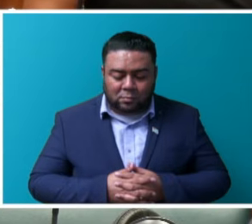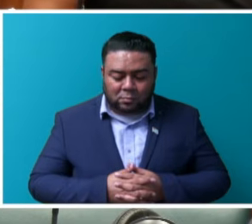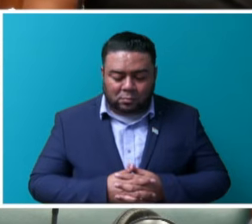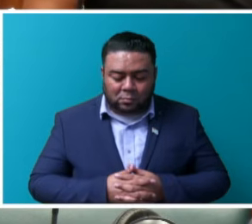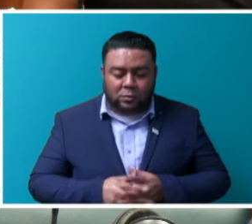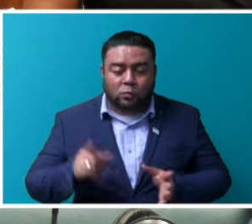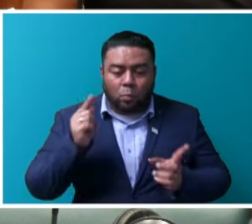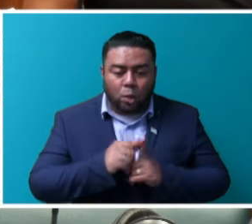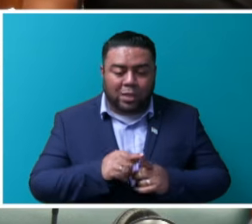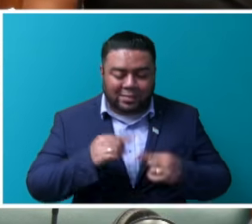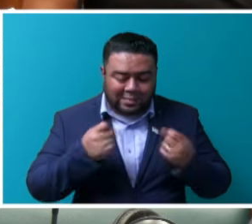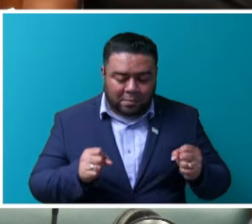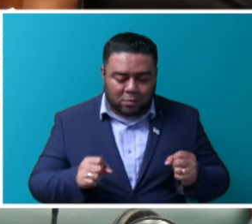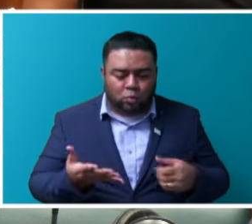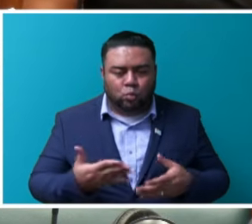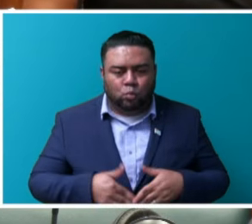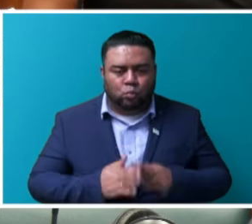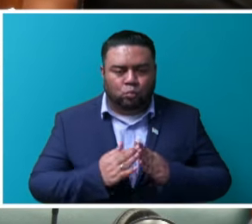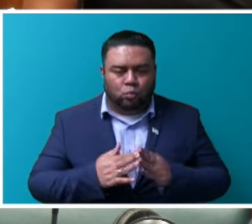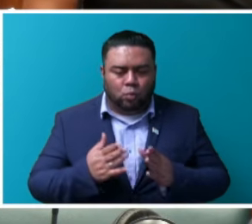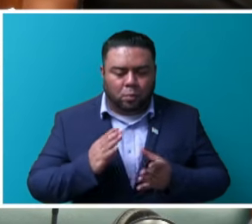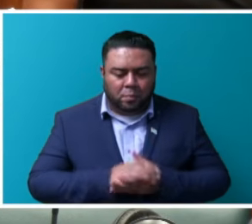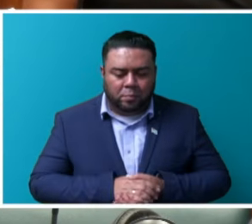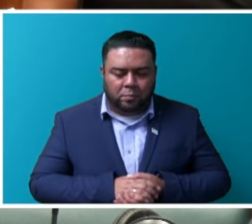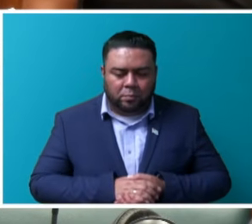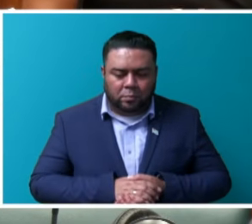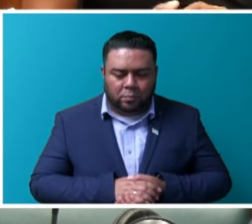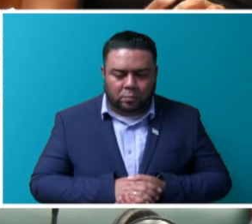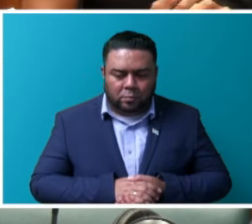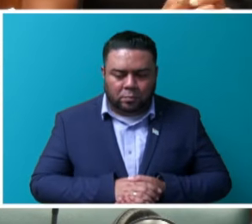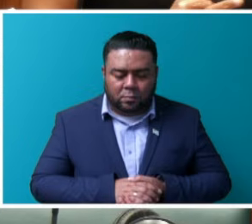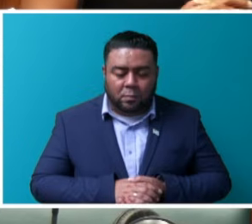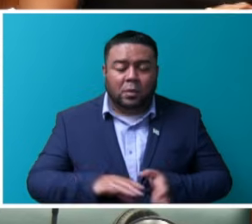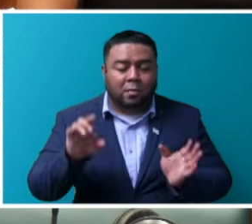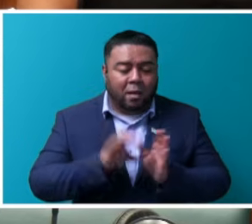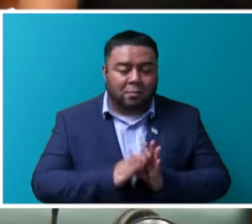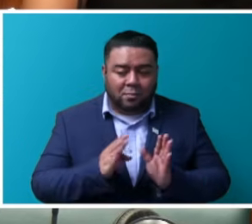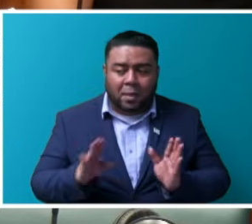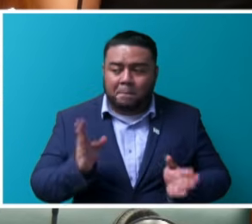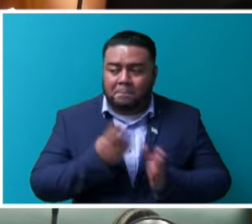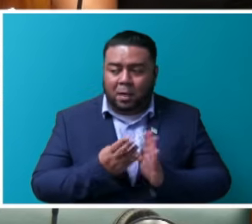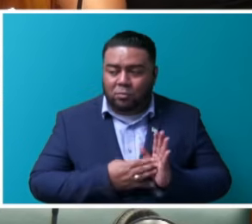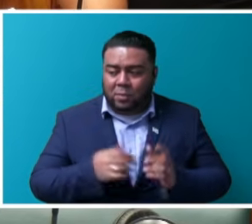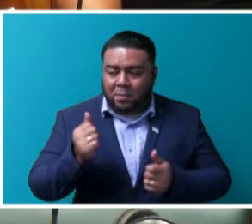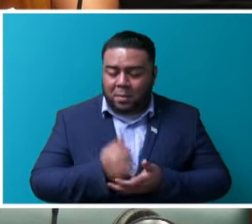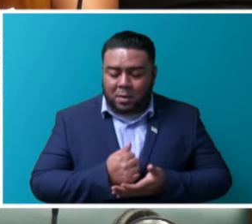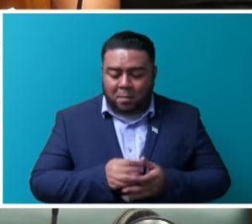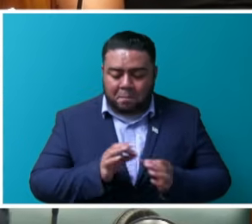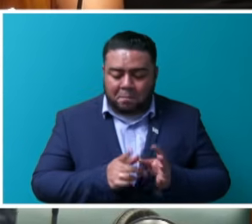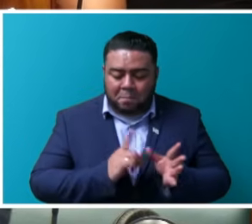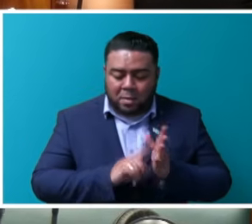system to enhance compliance. The Customs Budget Amendment Bill 25